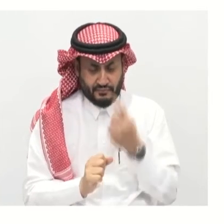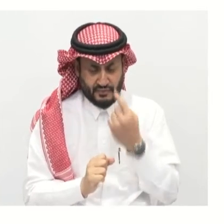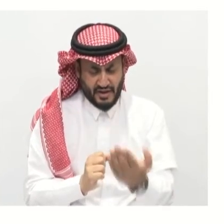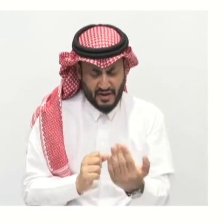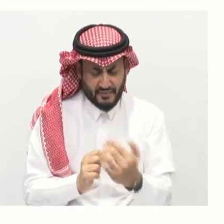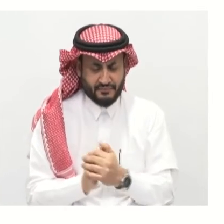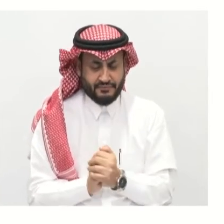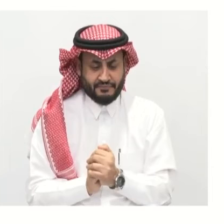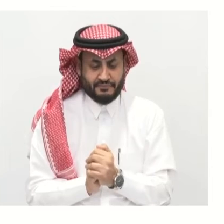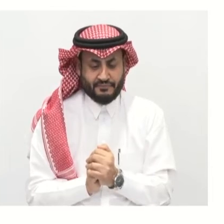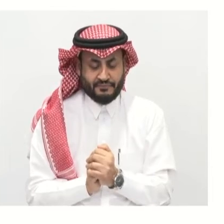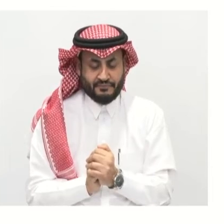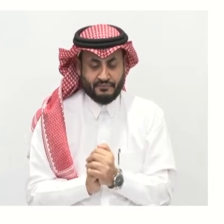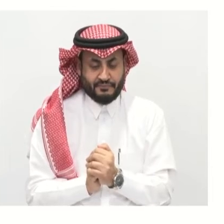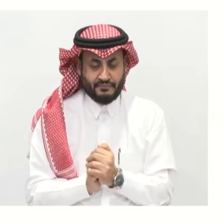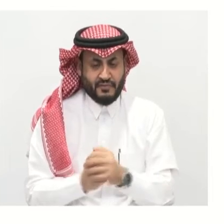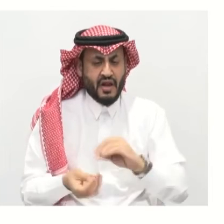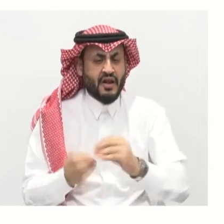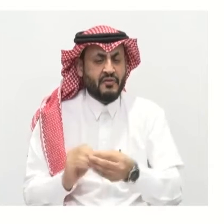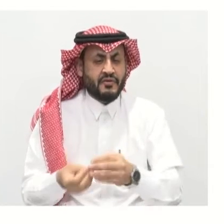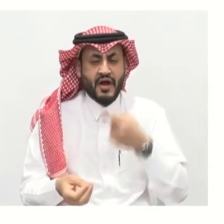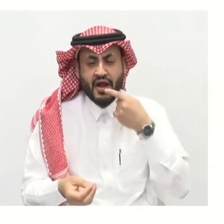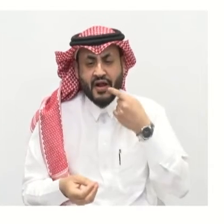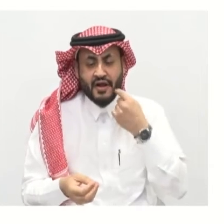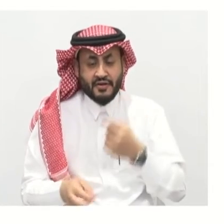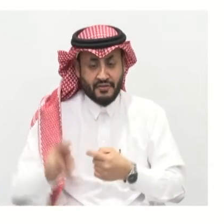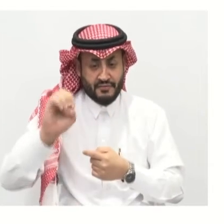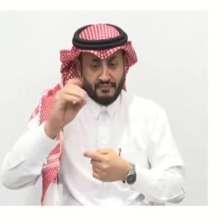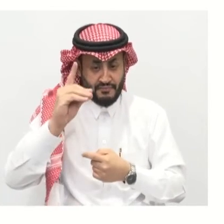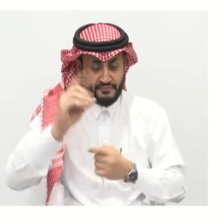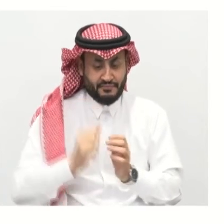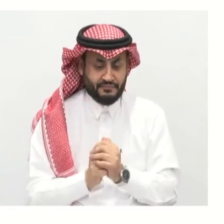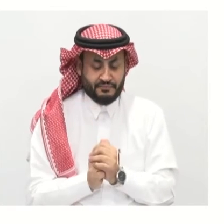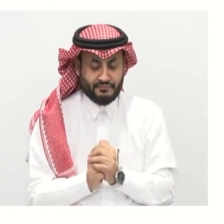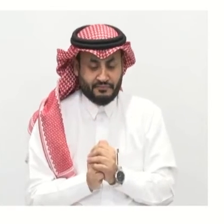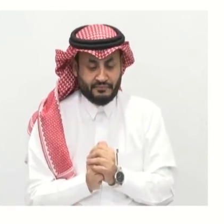a red cube. This is a red cube.